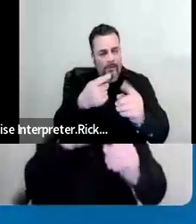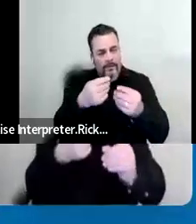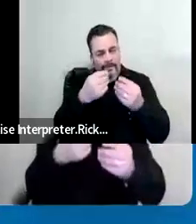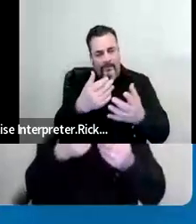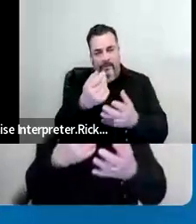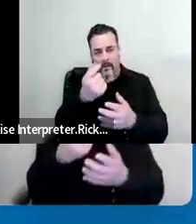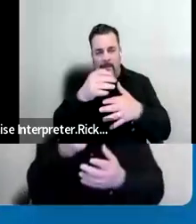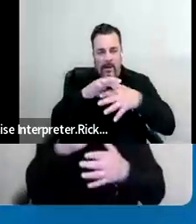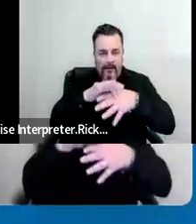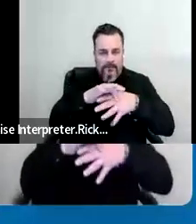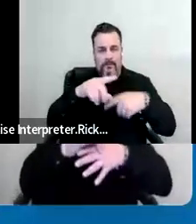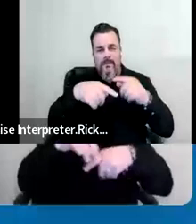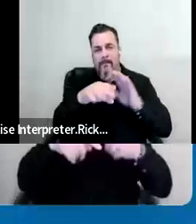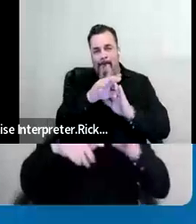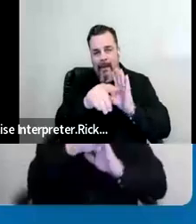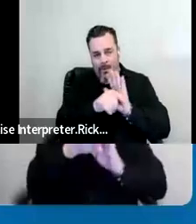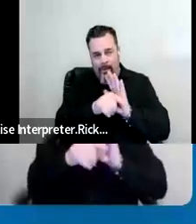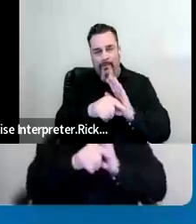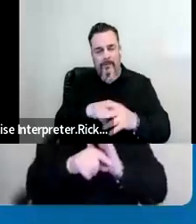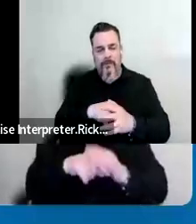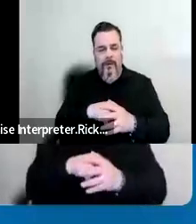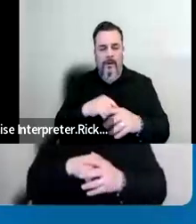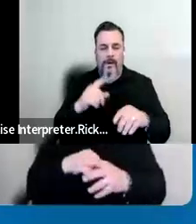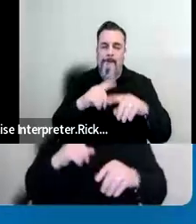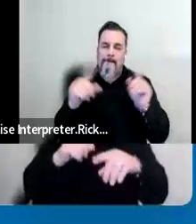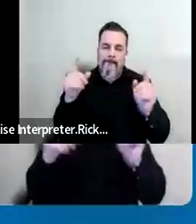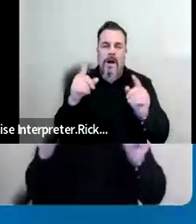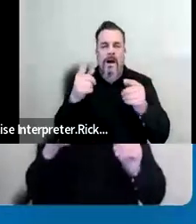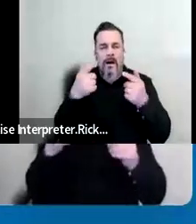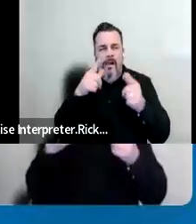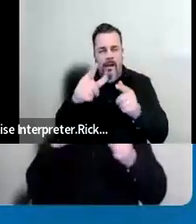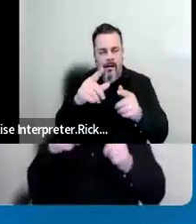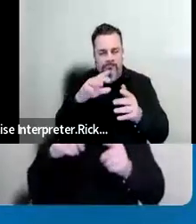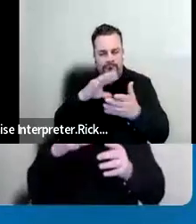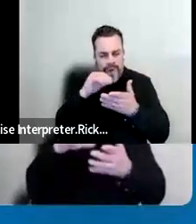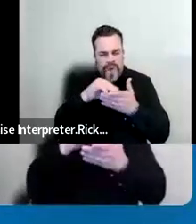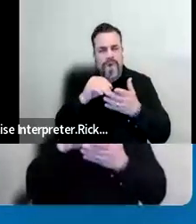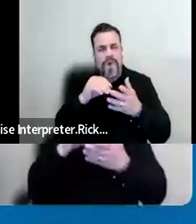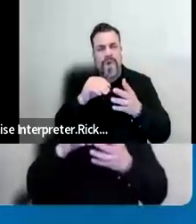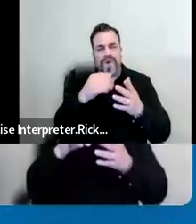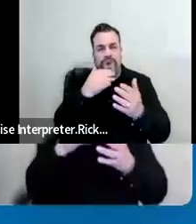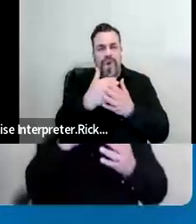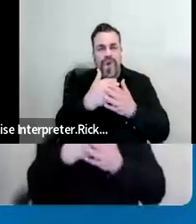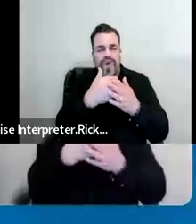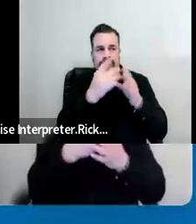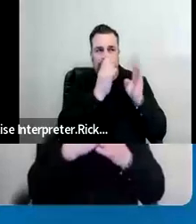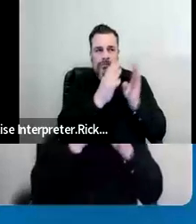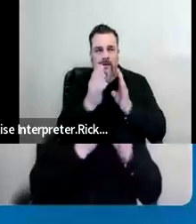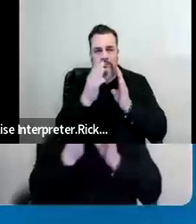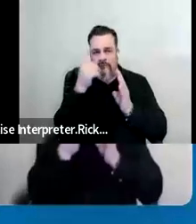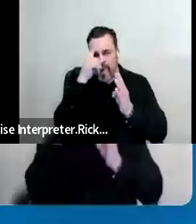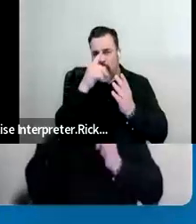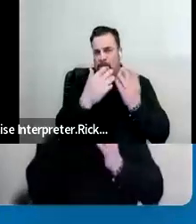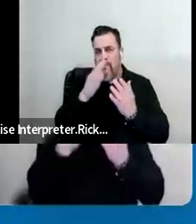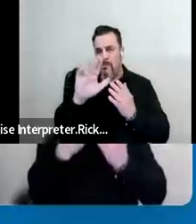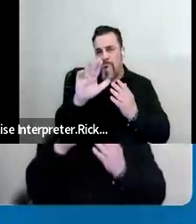of context and background, but to sink your teeth into some really useful strategies, hopefully, for the projects that you have in